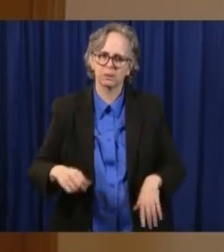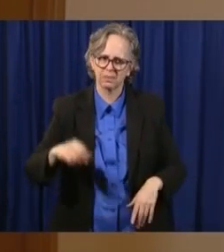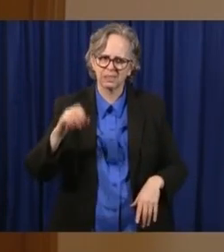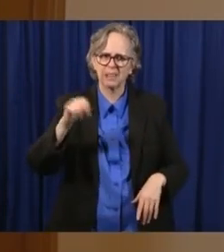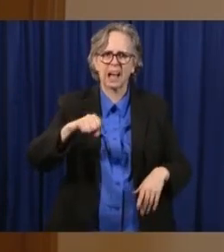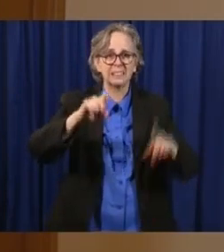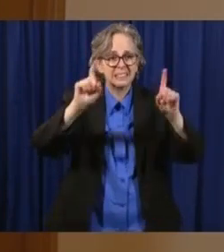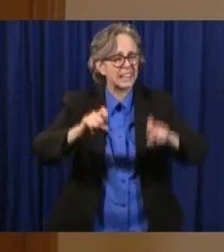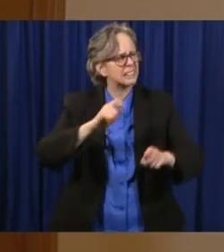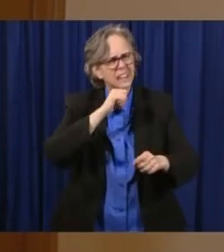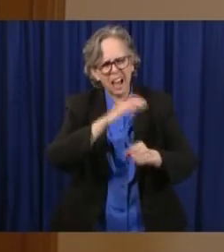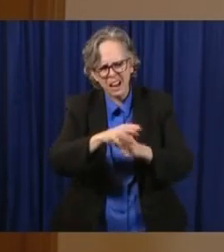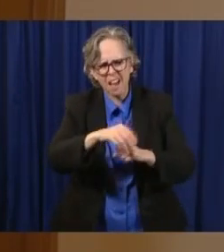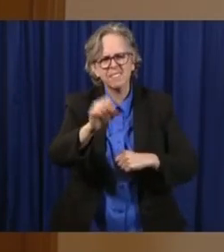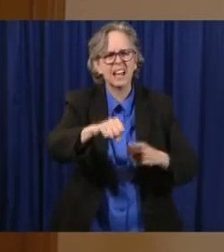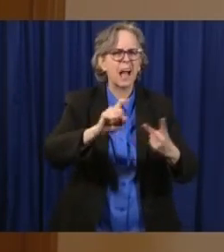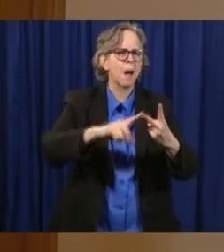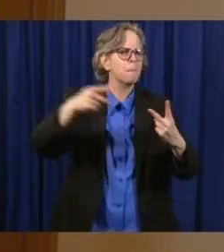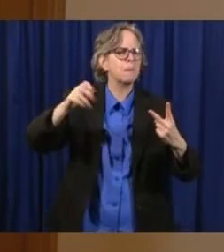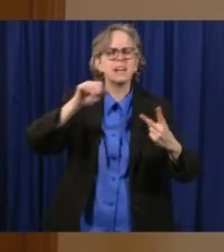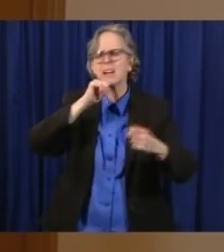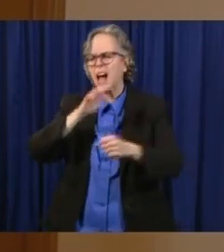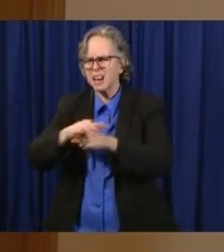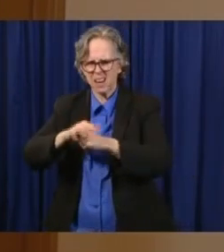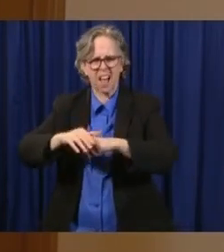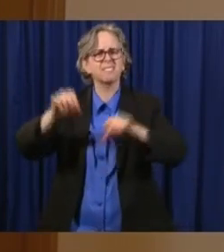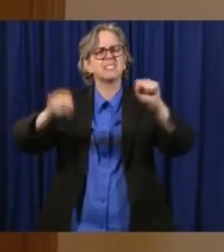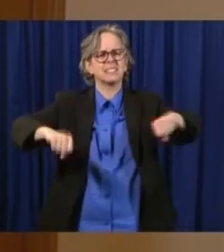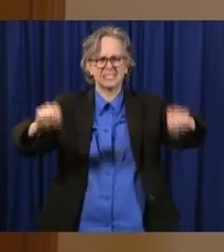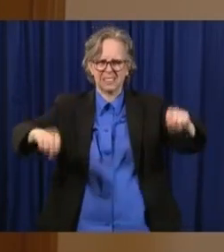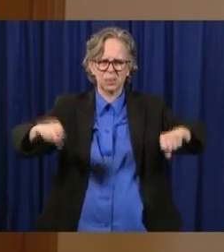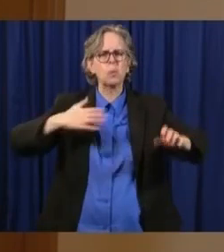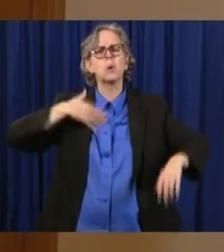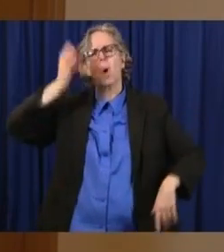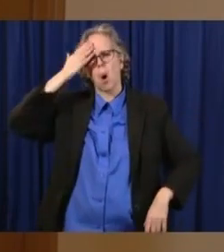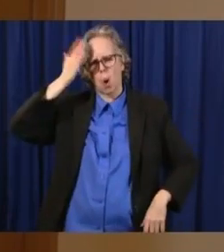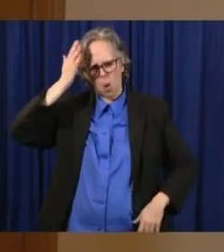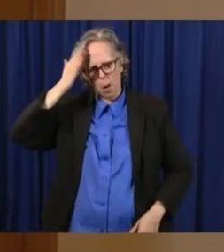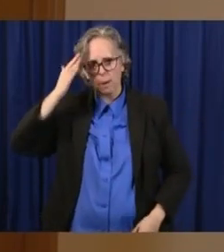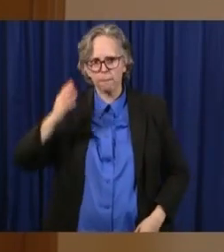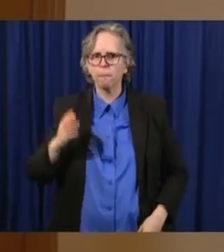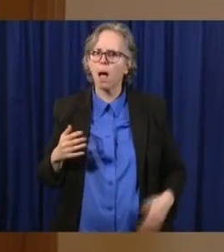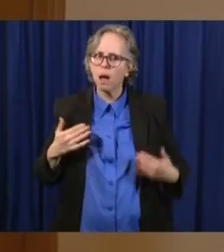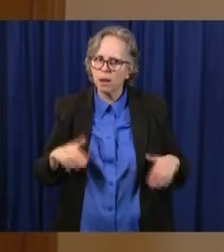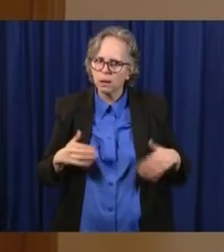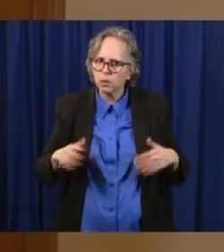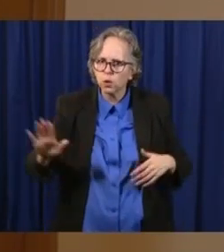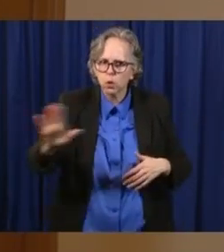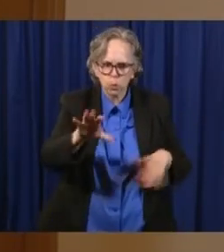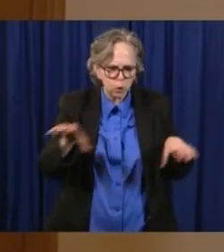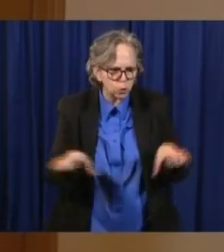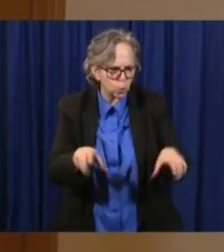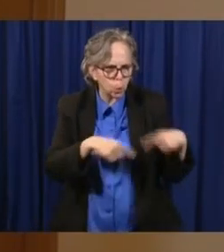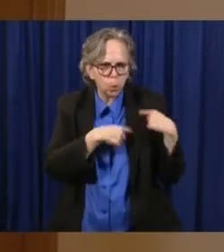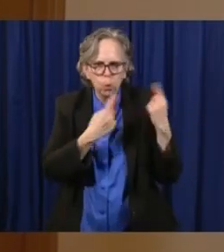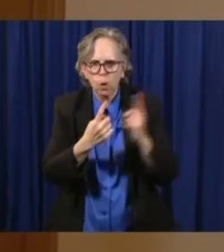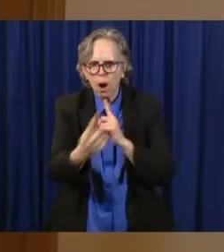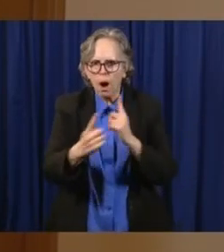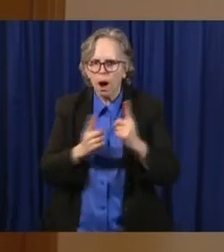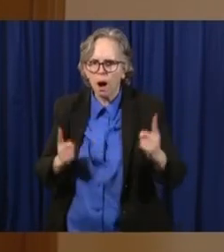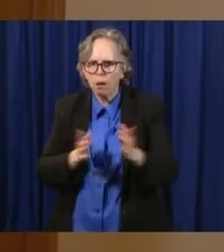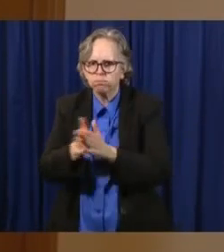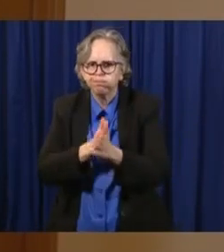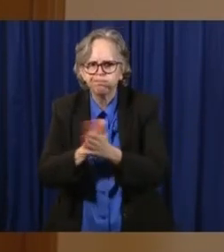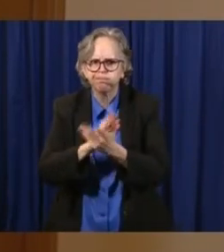plague us, and shortages of PPE, as the governor said. So the actions you're taking and keeping the pressure off our